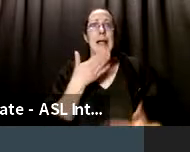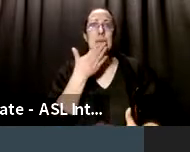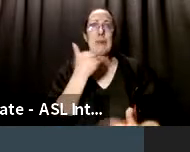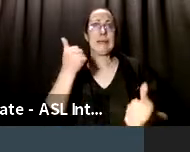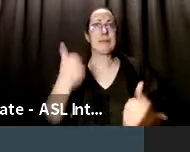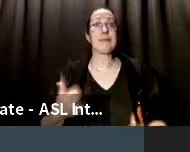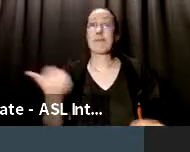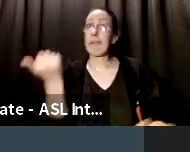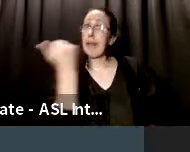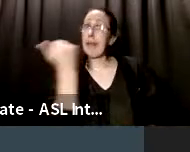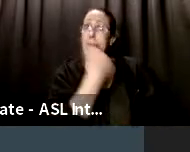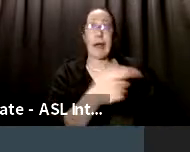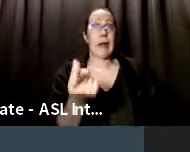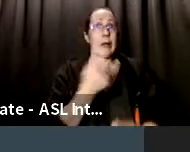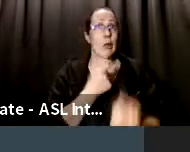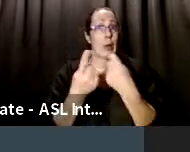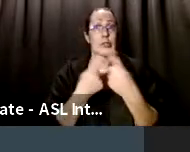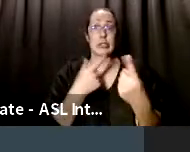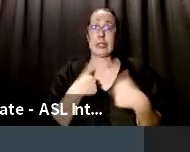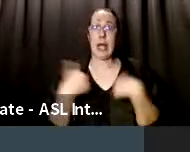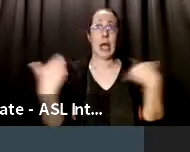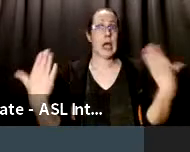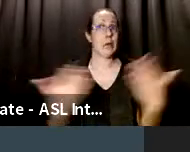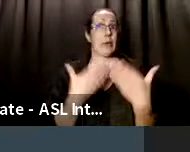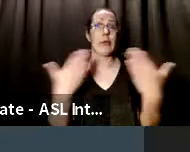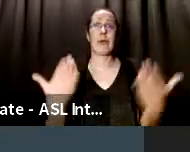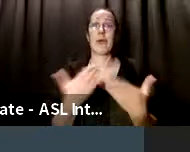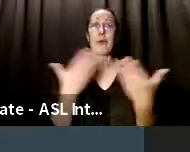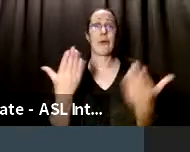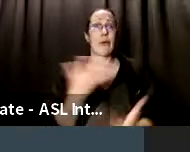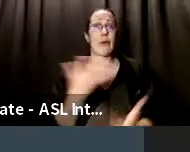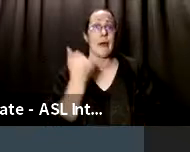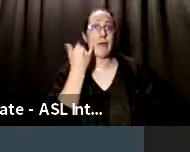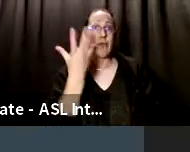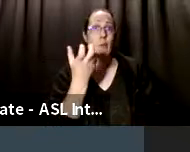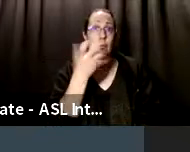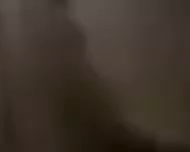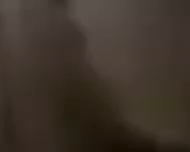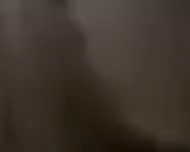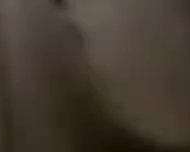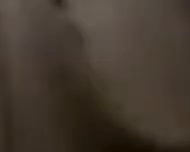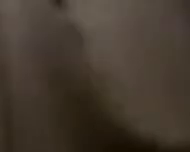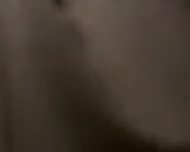have any questions, I'm here, and sure, if you had anything to add.